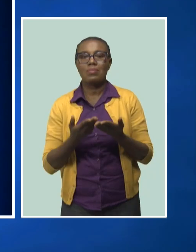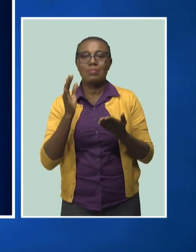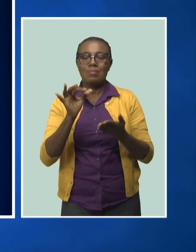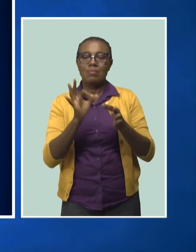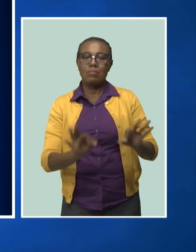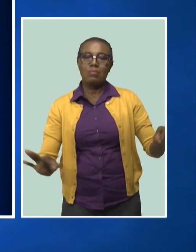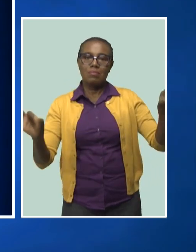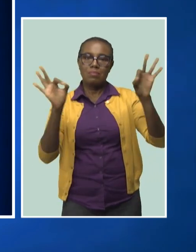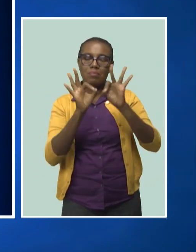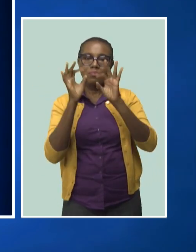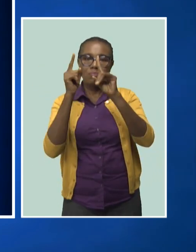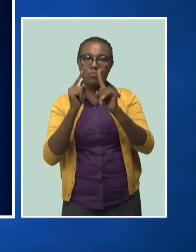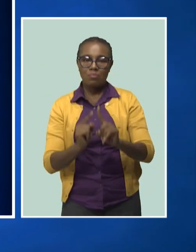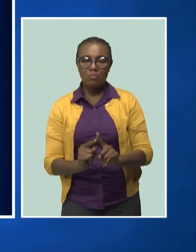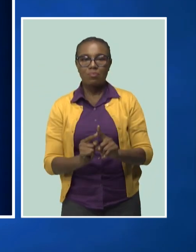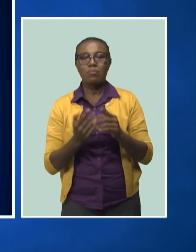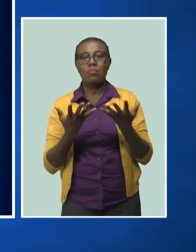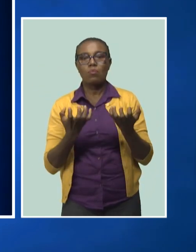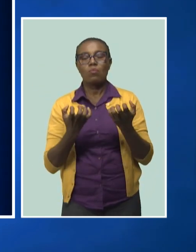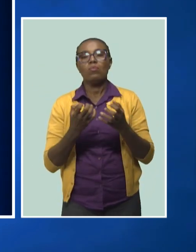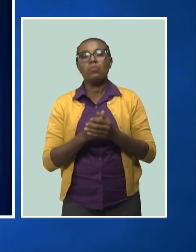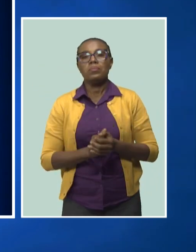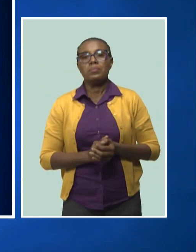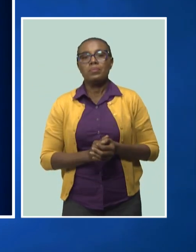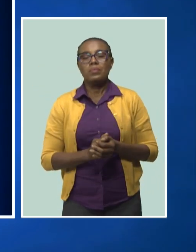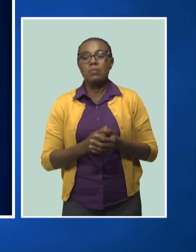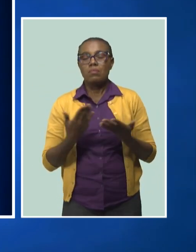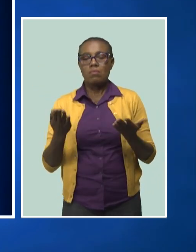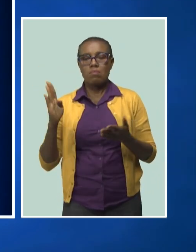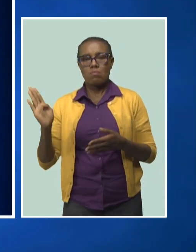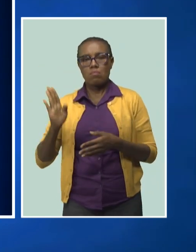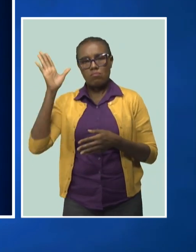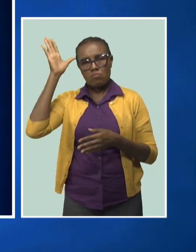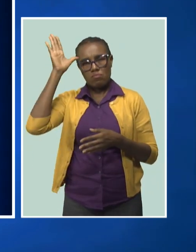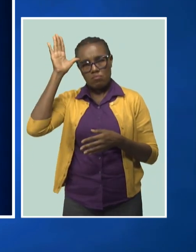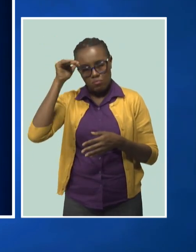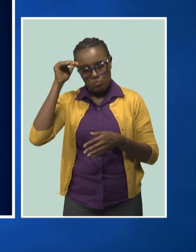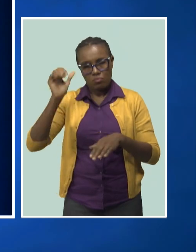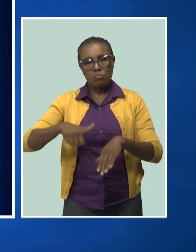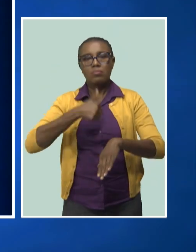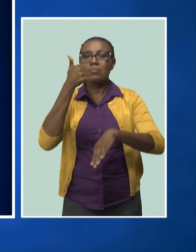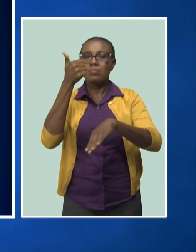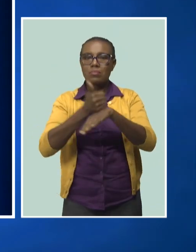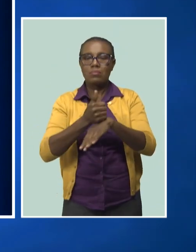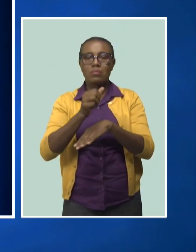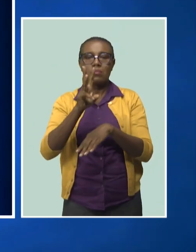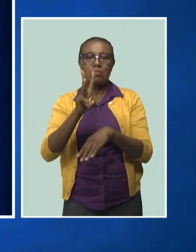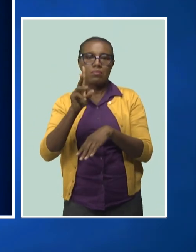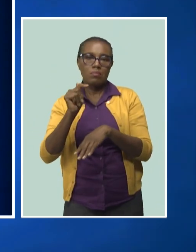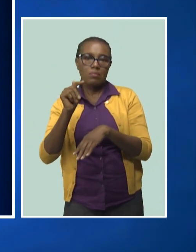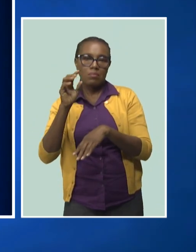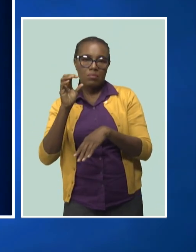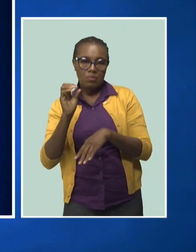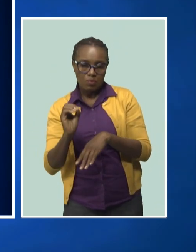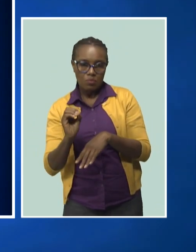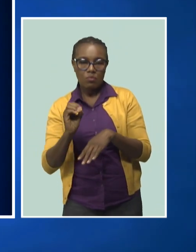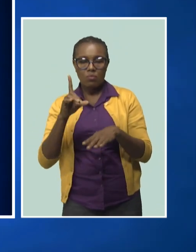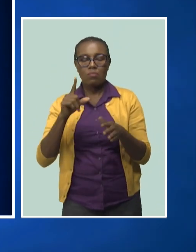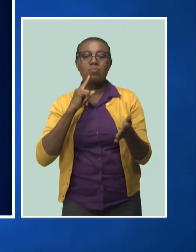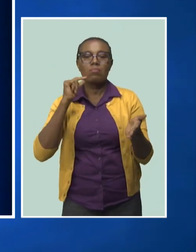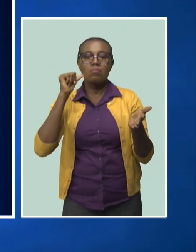objective. Barbados remains committed to the implementation of the WTO Trade Facilitation